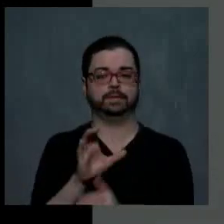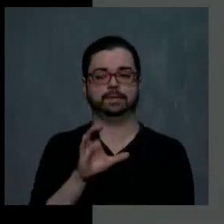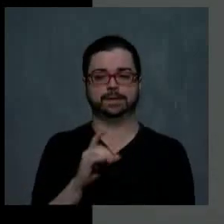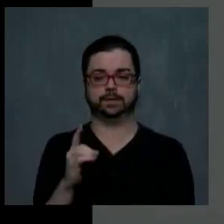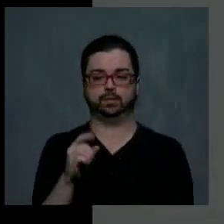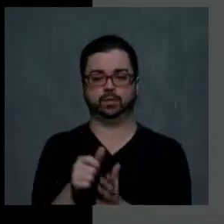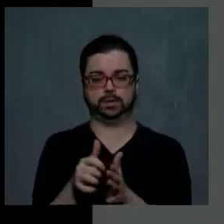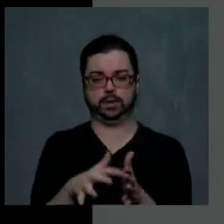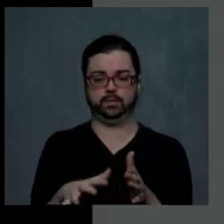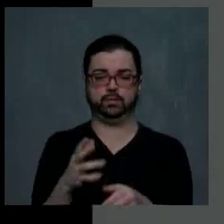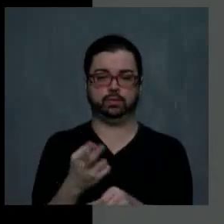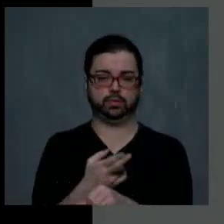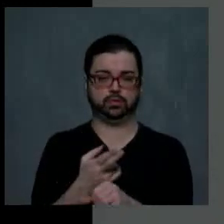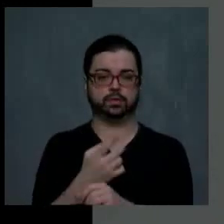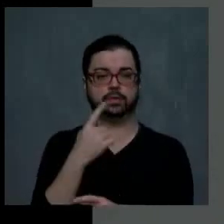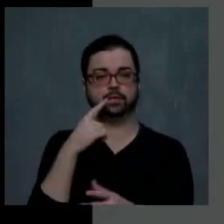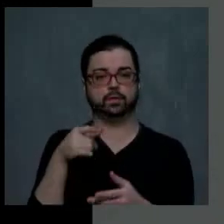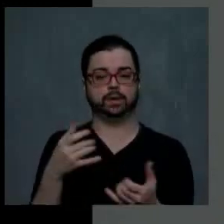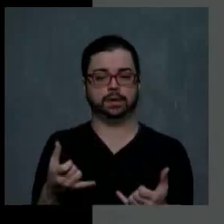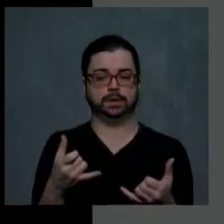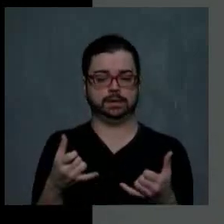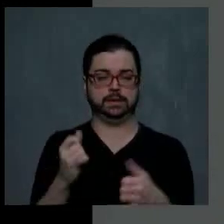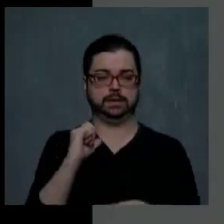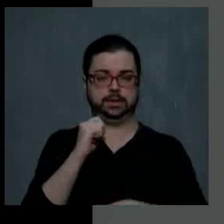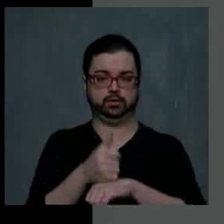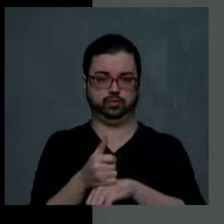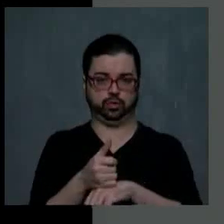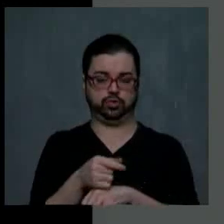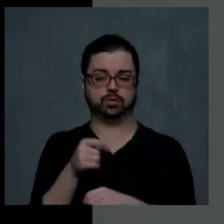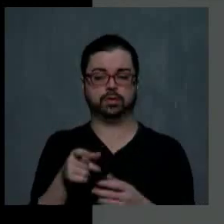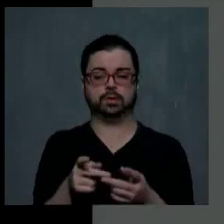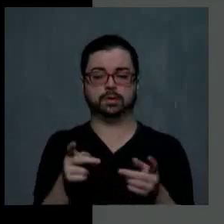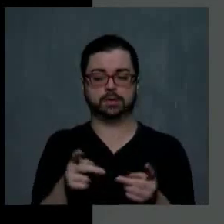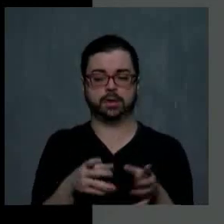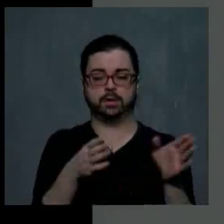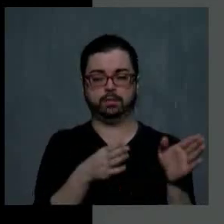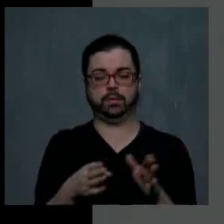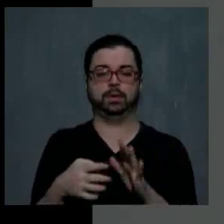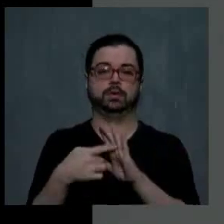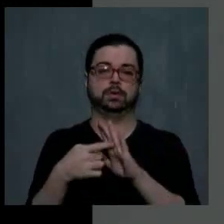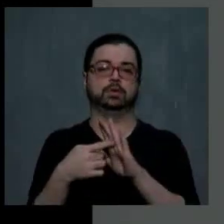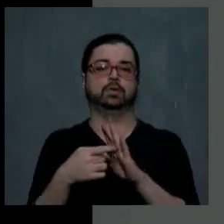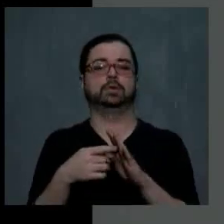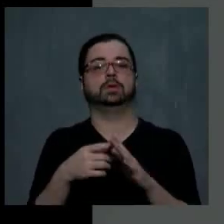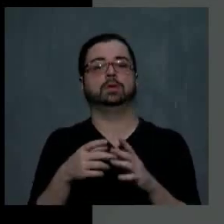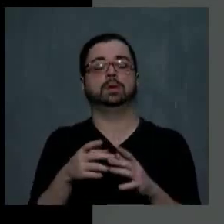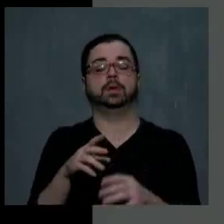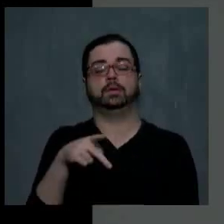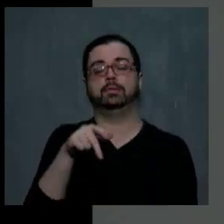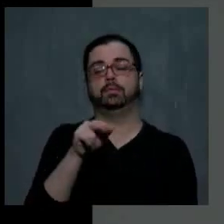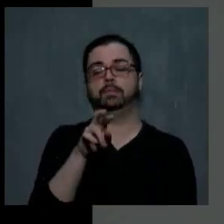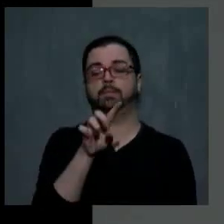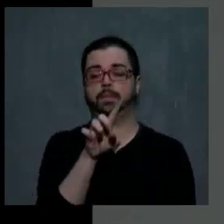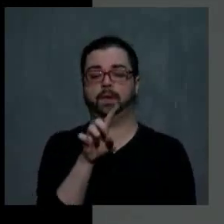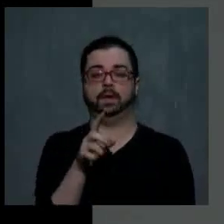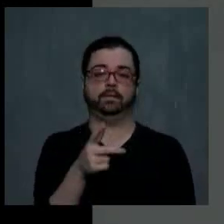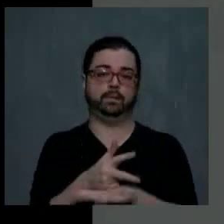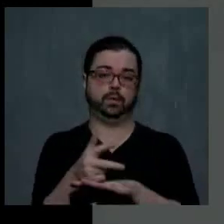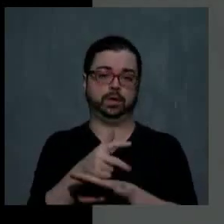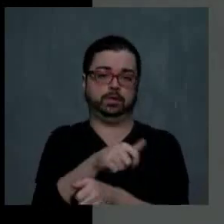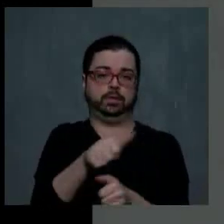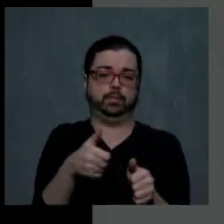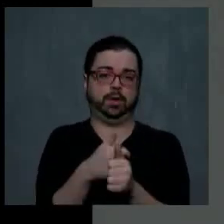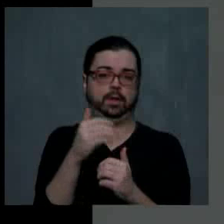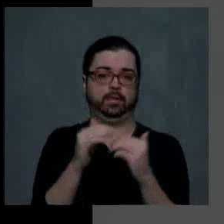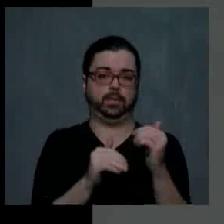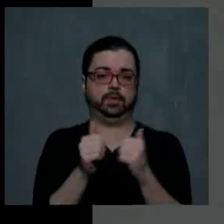allowable uses for the existing structure. The site plan indicates the placement of a paved parking area behind the building containing 5 parking spaces. A